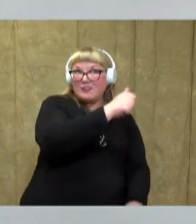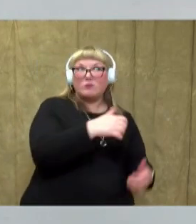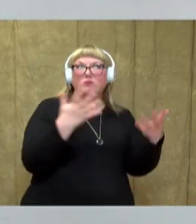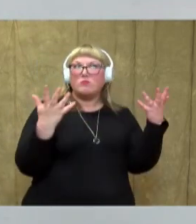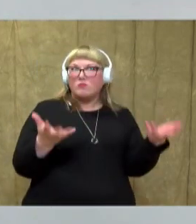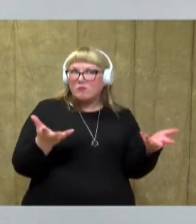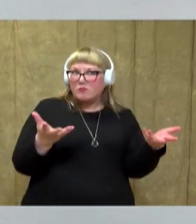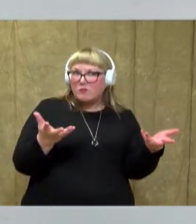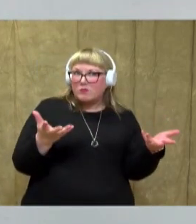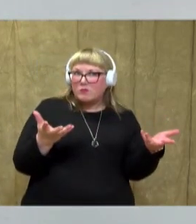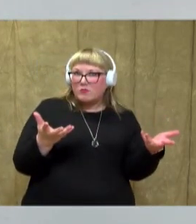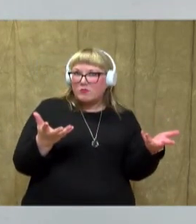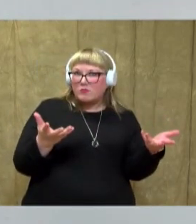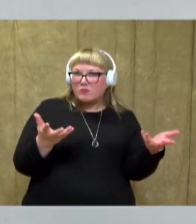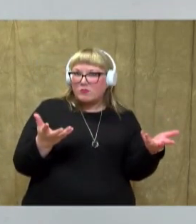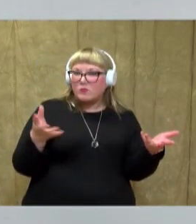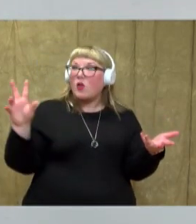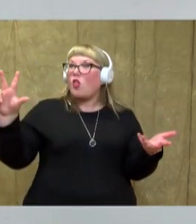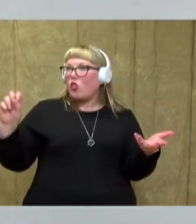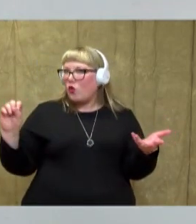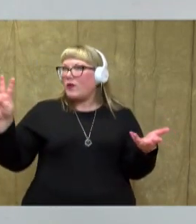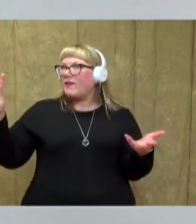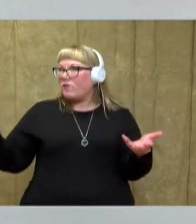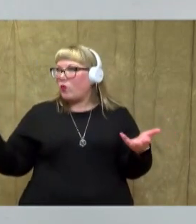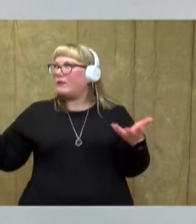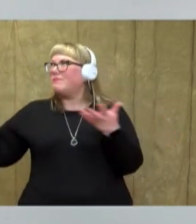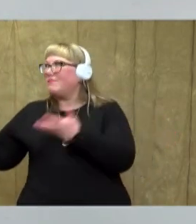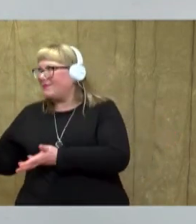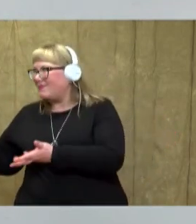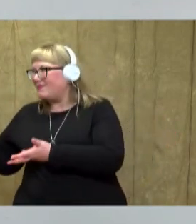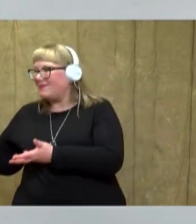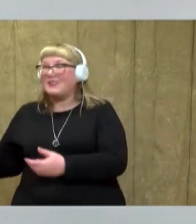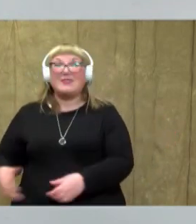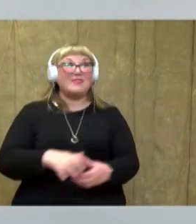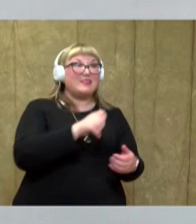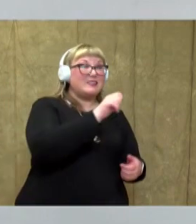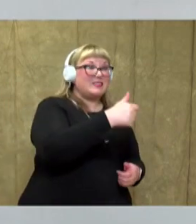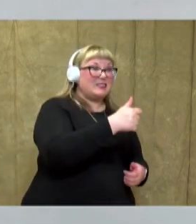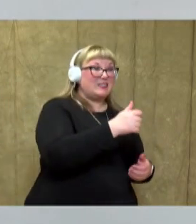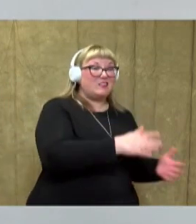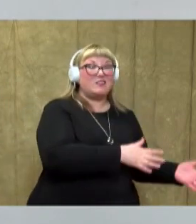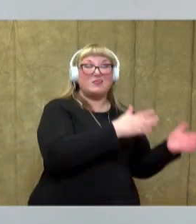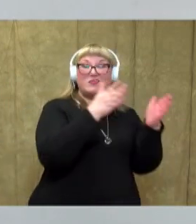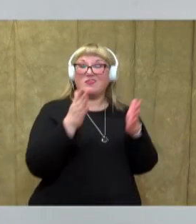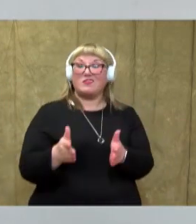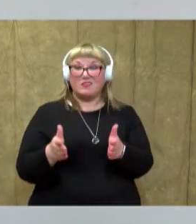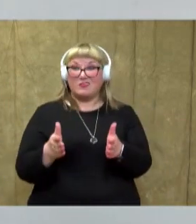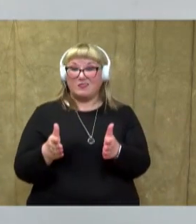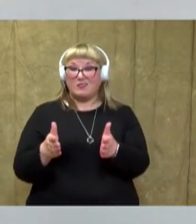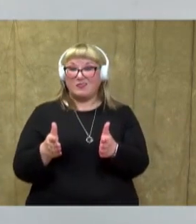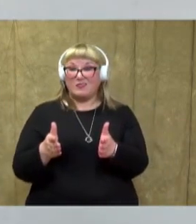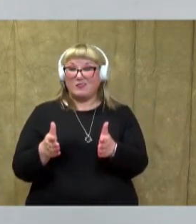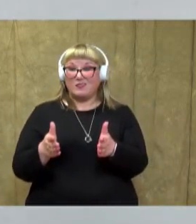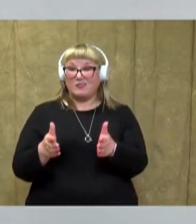10, 30, 40. So 10, what number comes next?